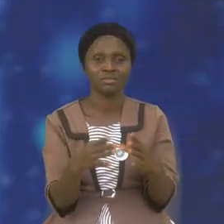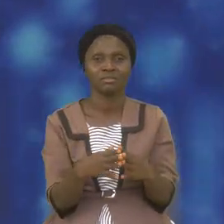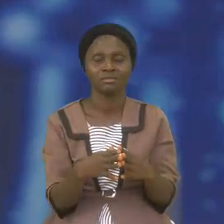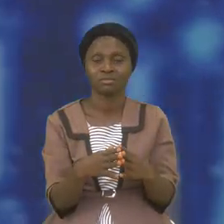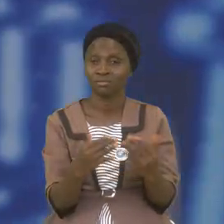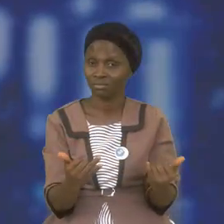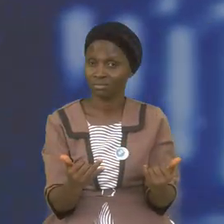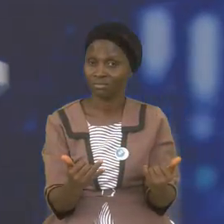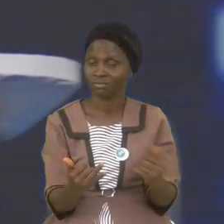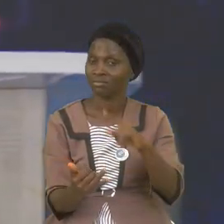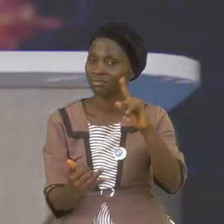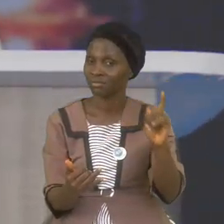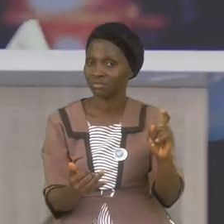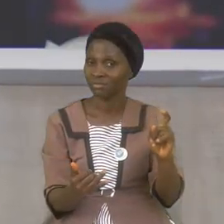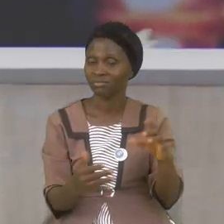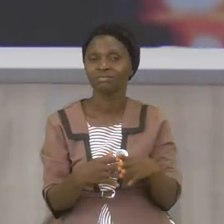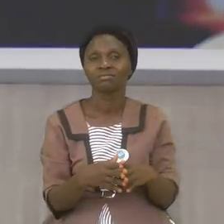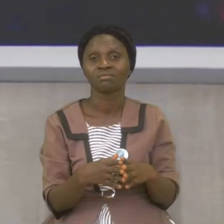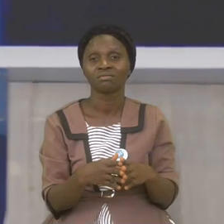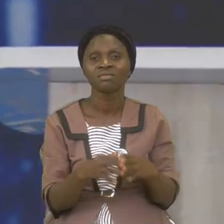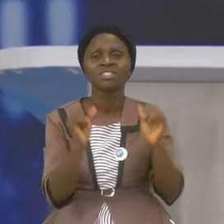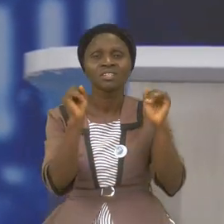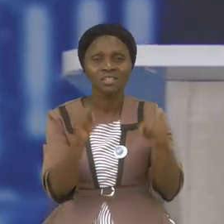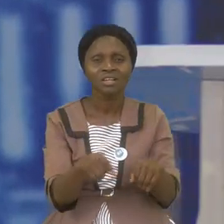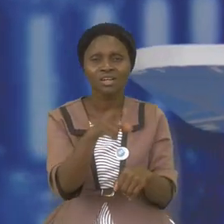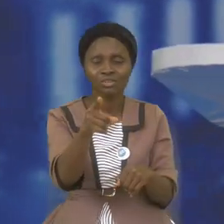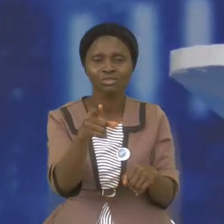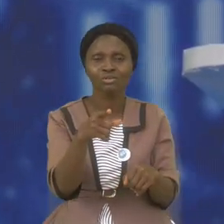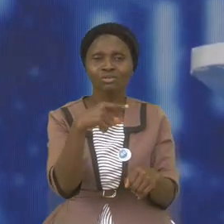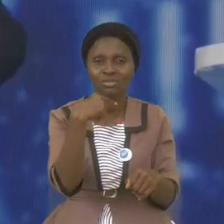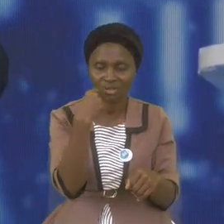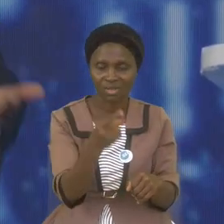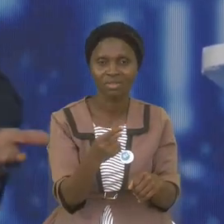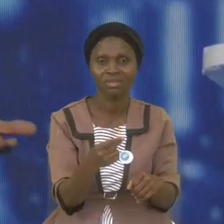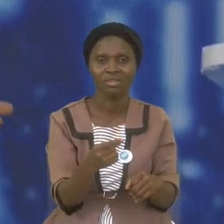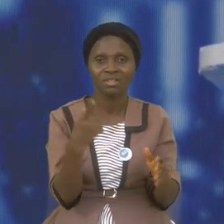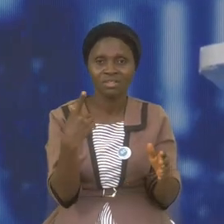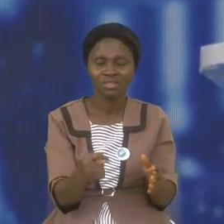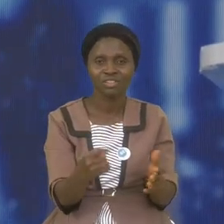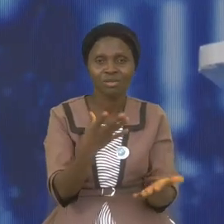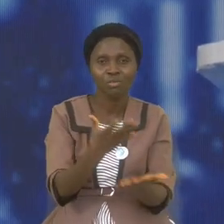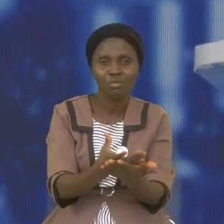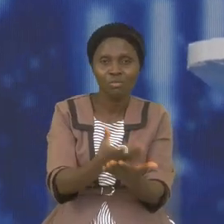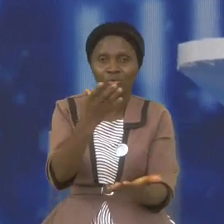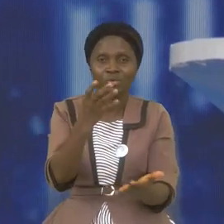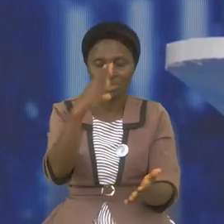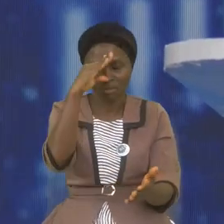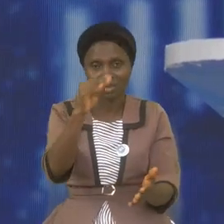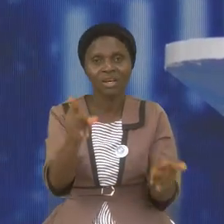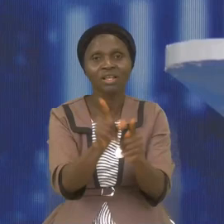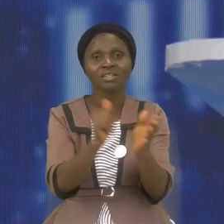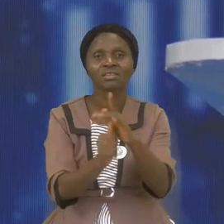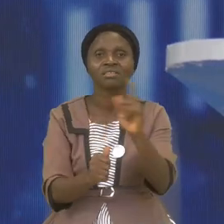tell the cash carriers that? Can you tell the powers that